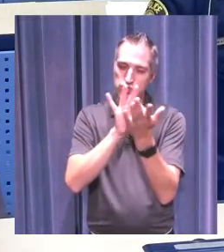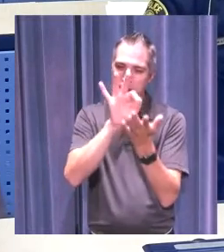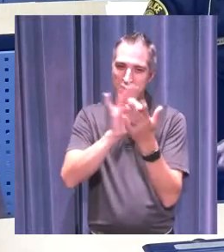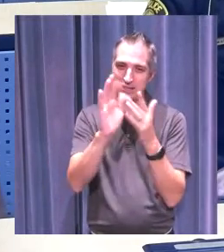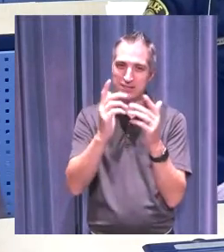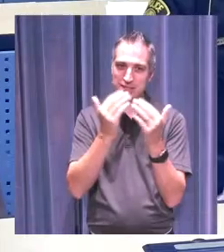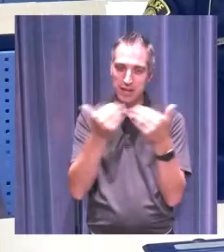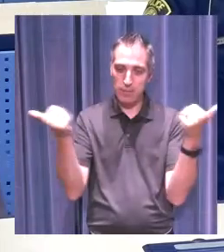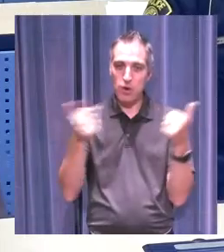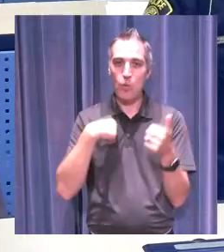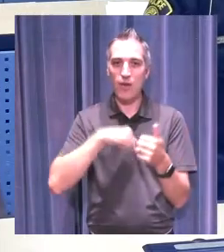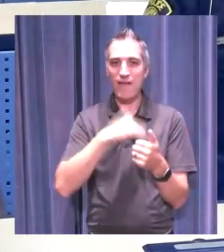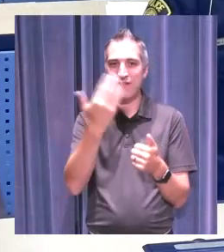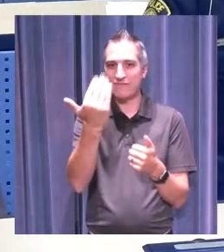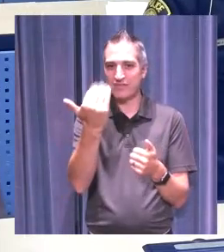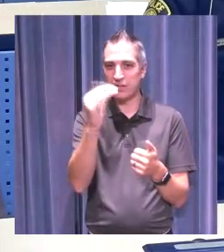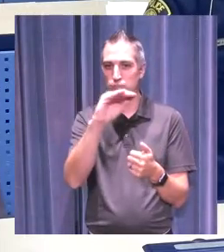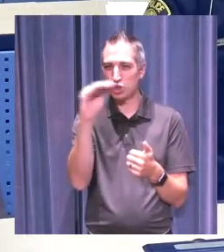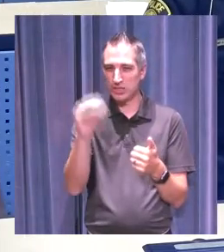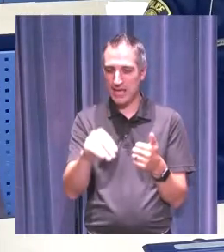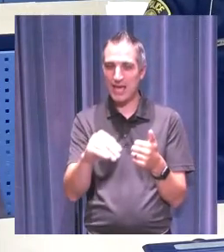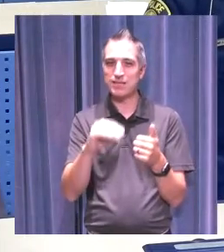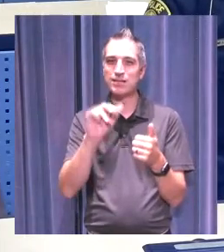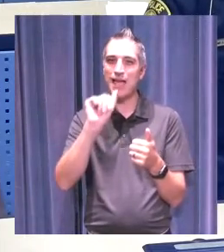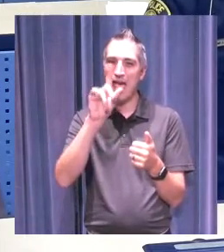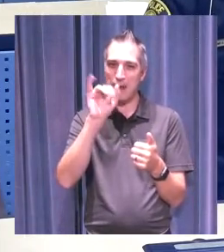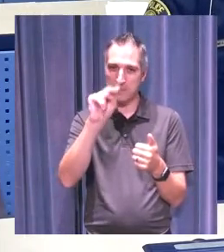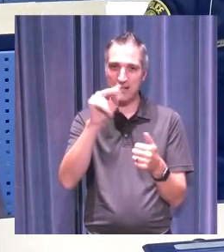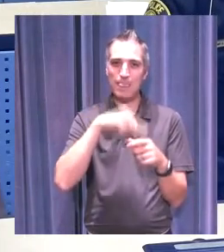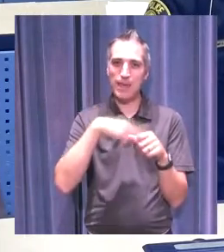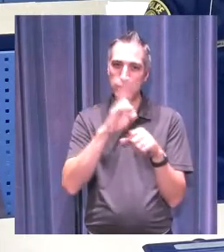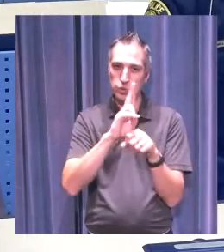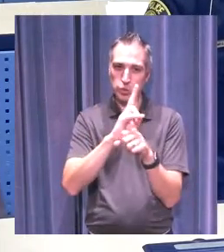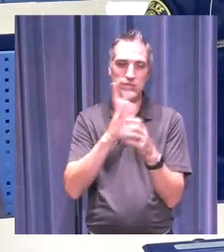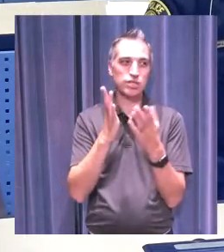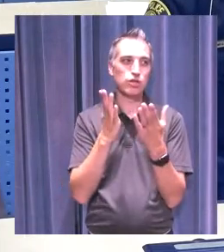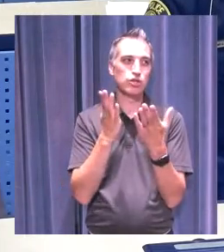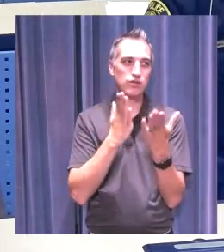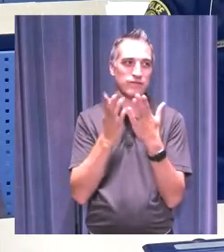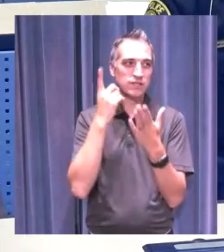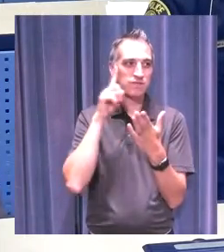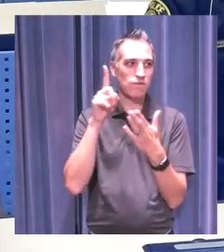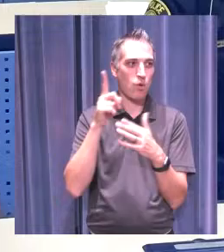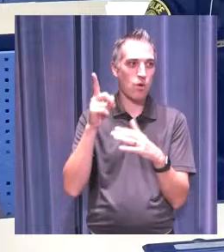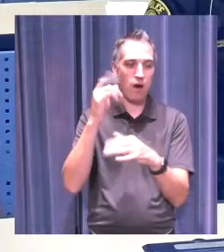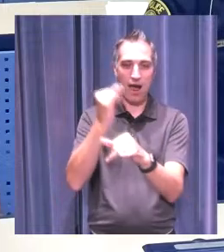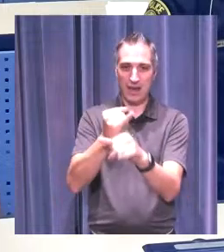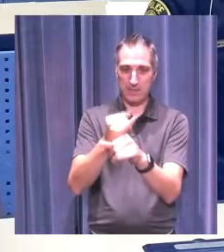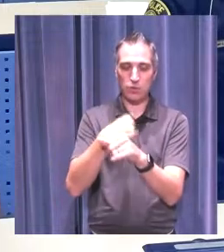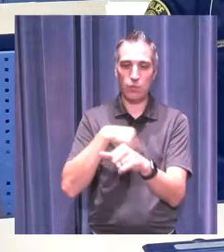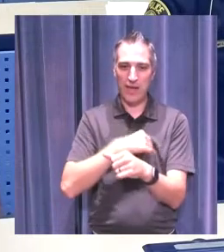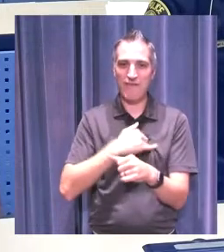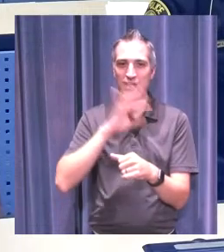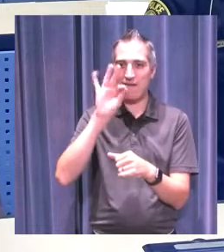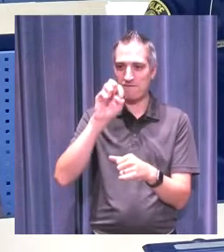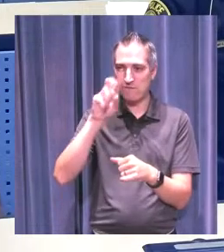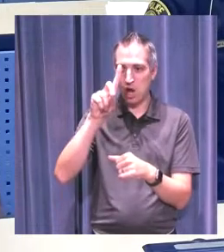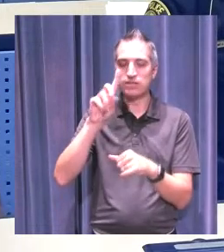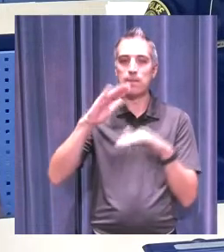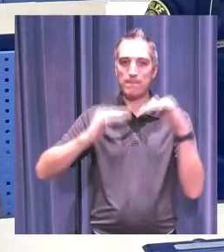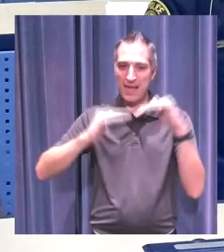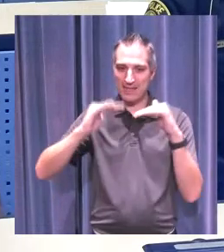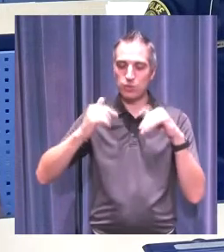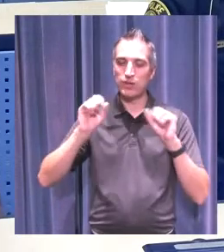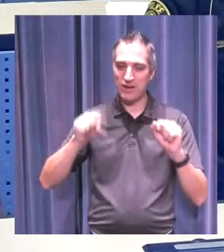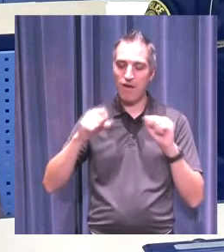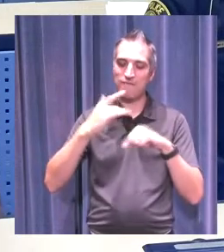charge a 15% administrative overhead to that as well because they do use the services on campus. So there is a fund balance that's still available to spend, and